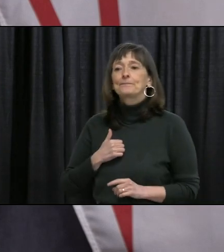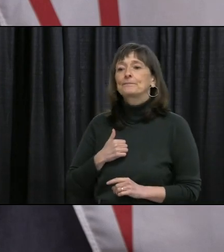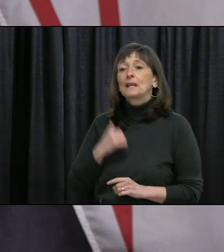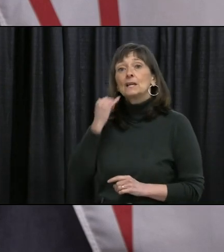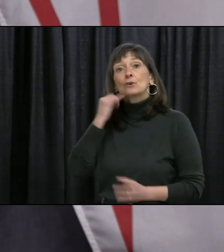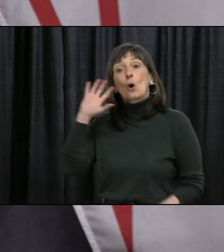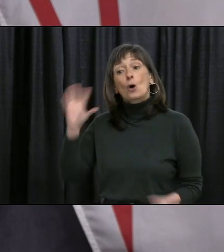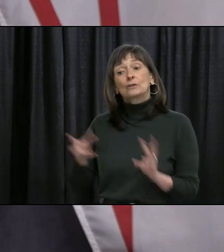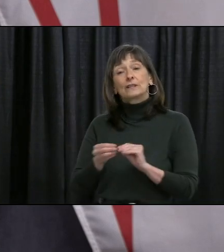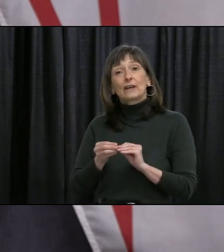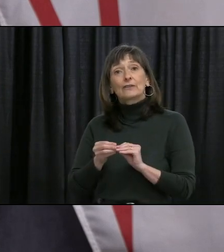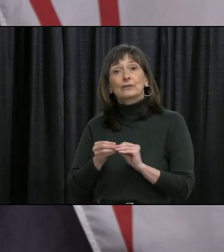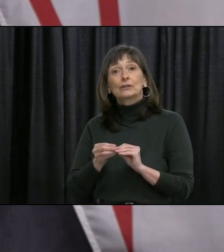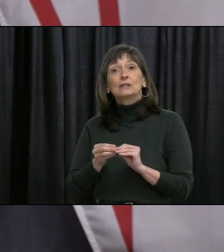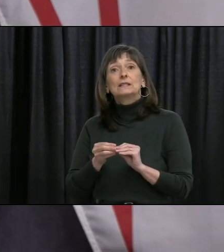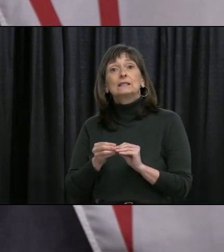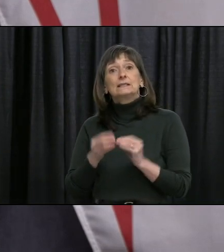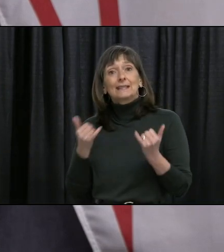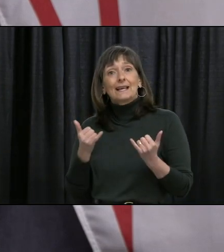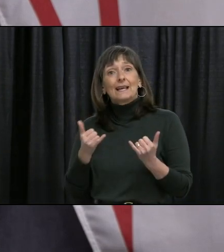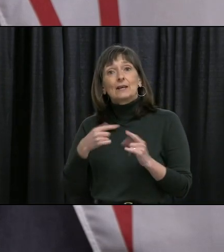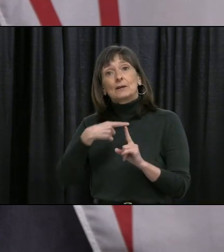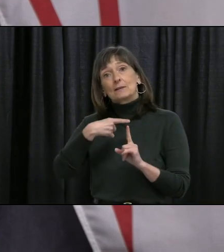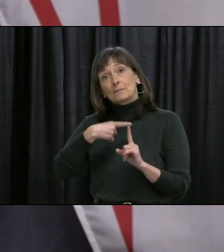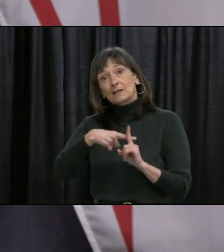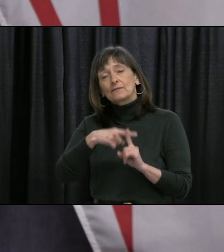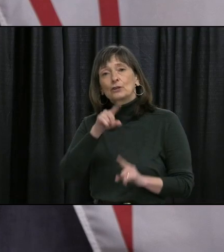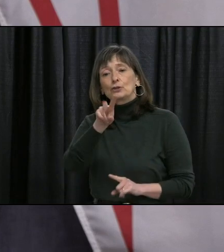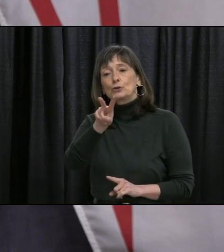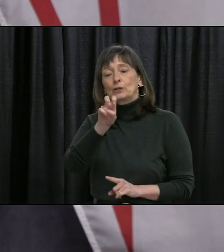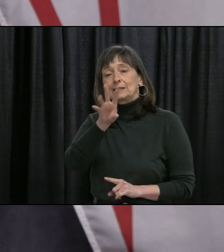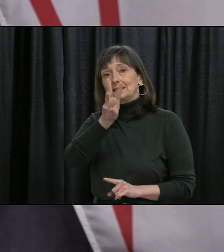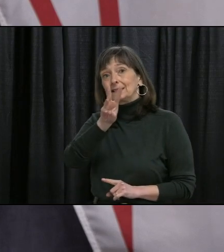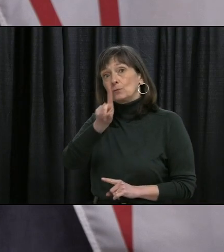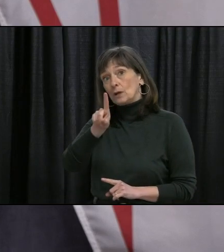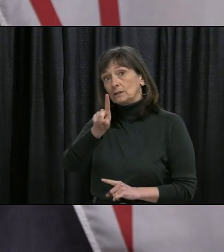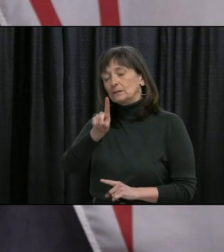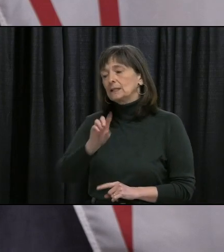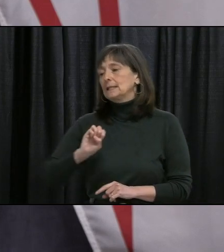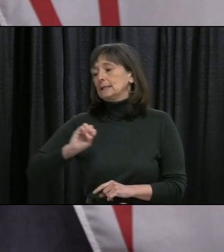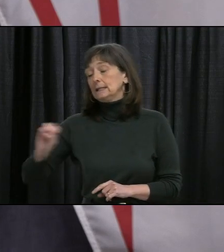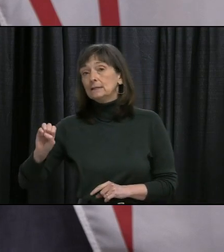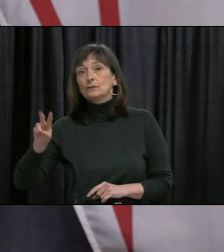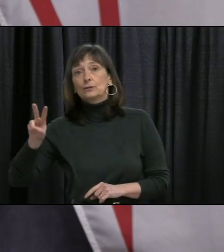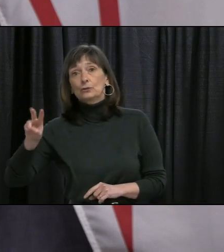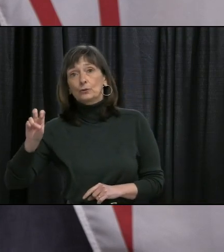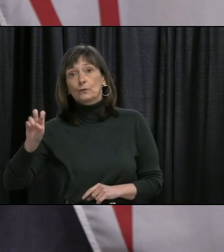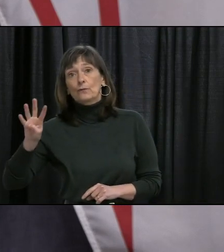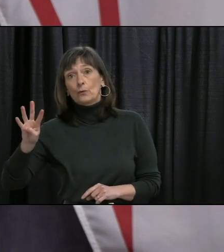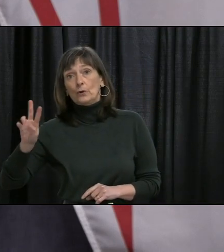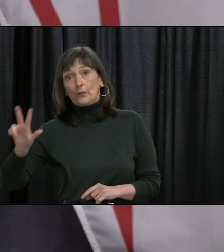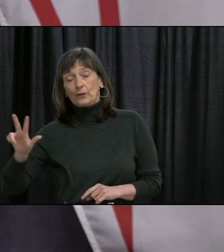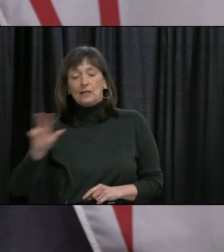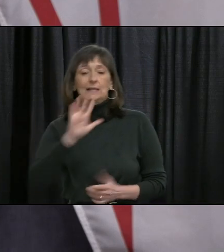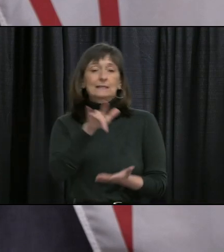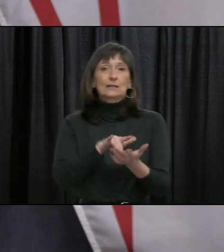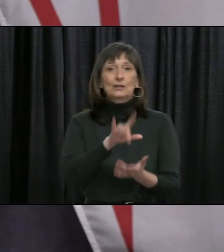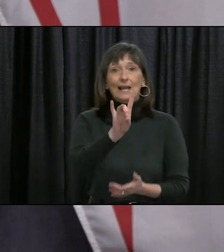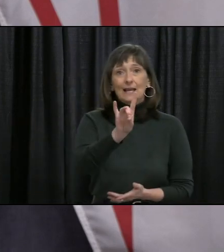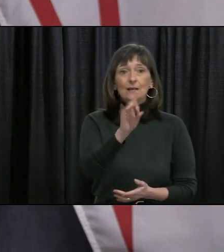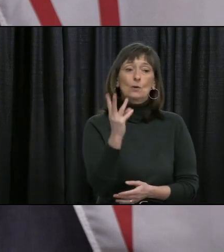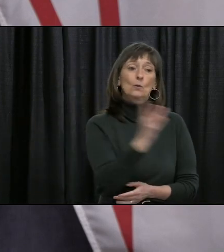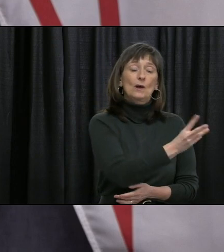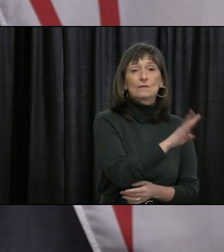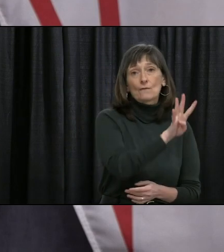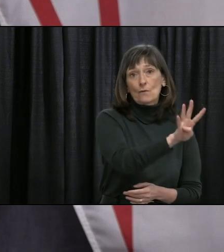of cases in the province remains at 261, with 243 cases in Eastern, 8 in Central, 4